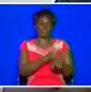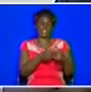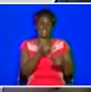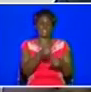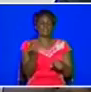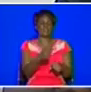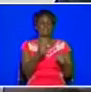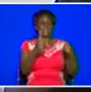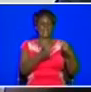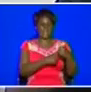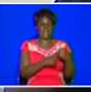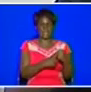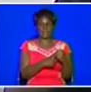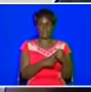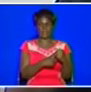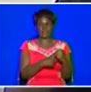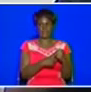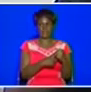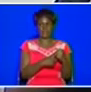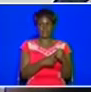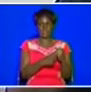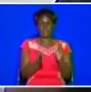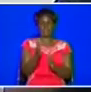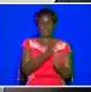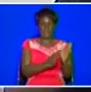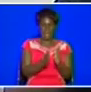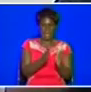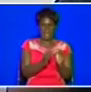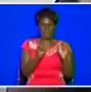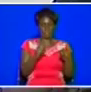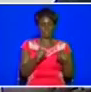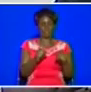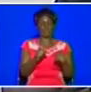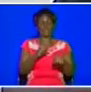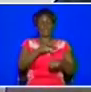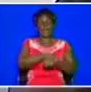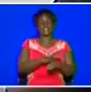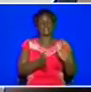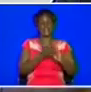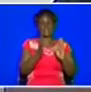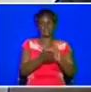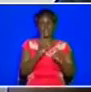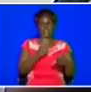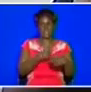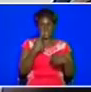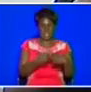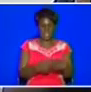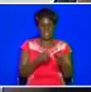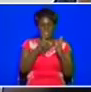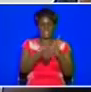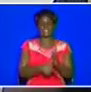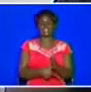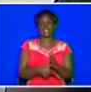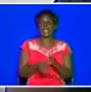6 months. Okay, so that's how you do it. You sequence your planning, you start with the things which can get going very quickly, and then you pick up the things which will take